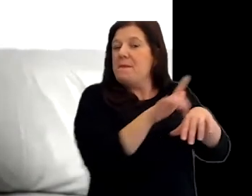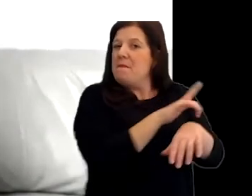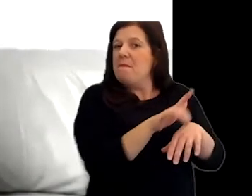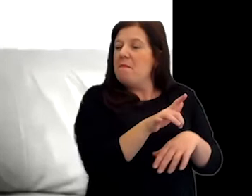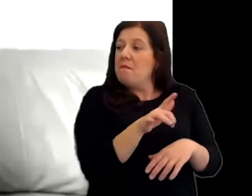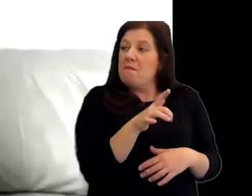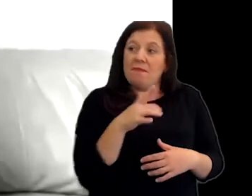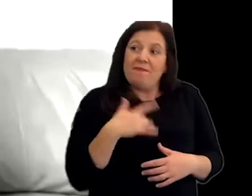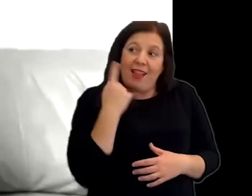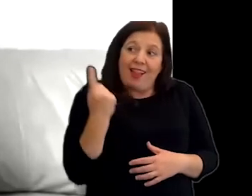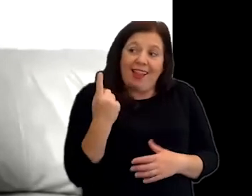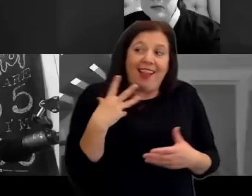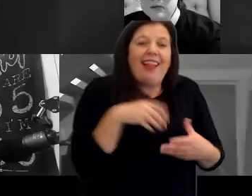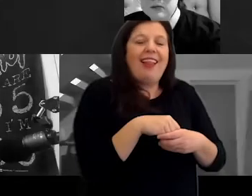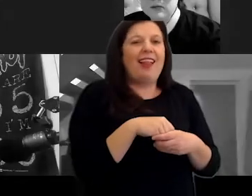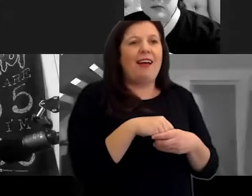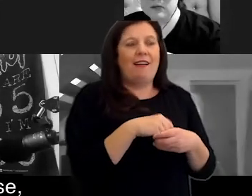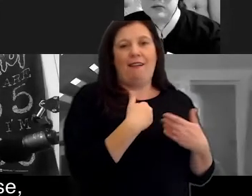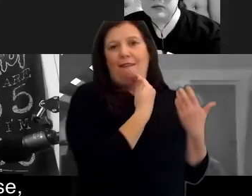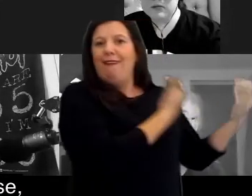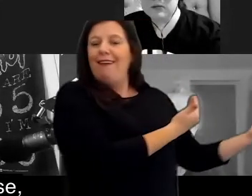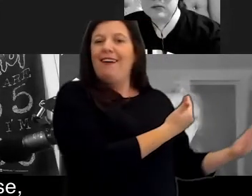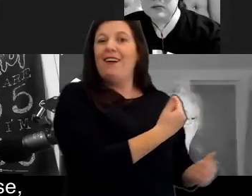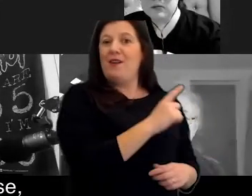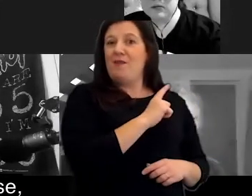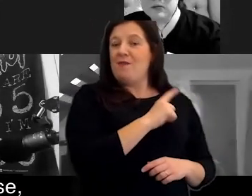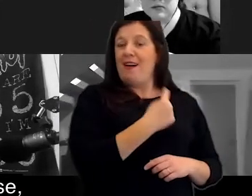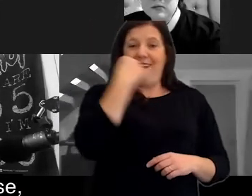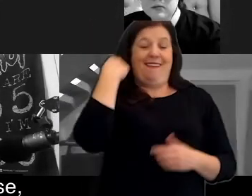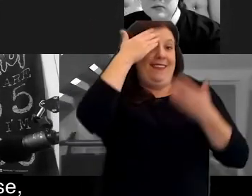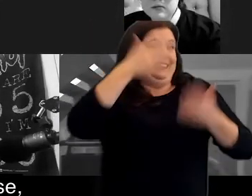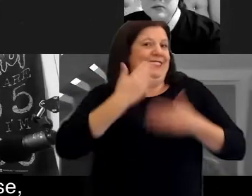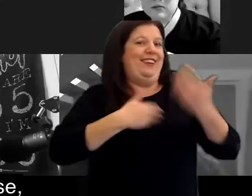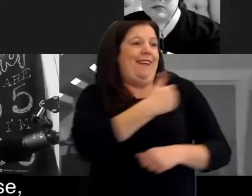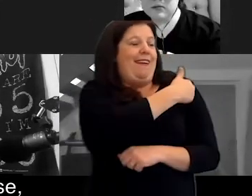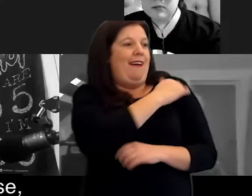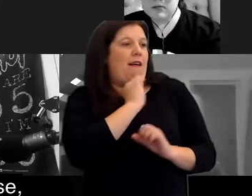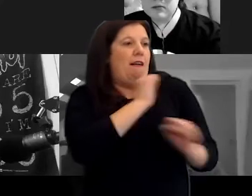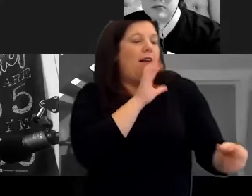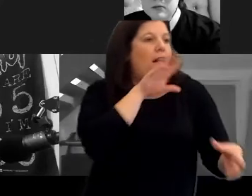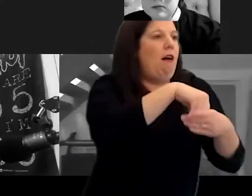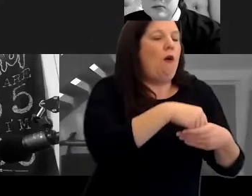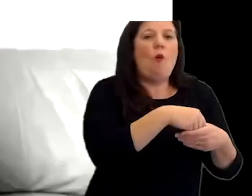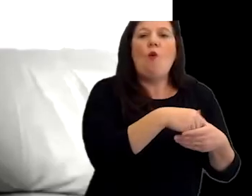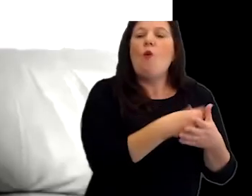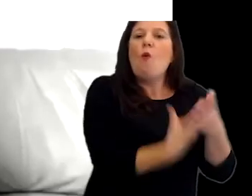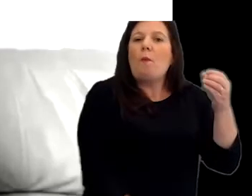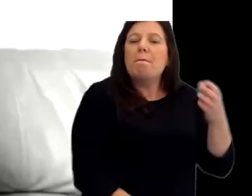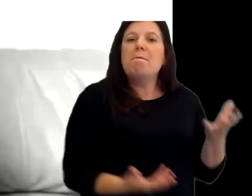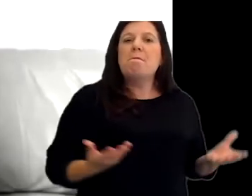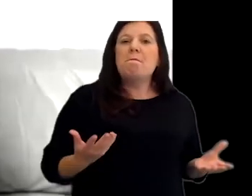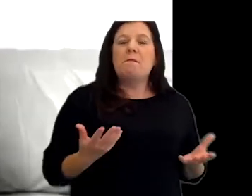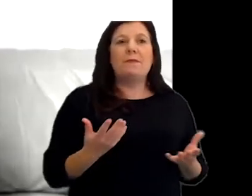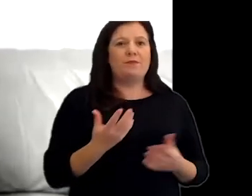what you thought. But yeah, I'll always be grateful because I needed it, if that makes sense, and needed that. There'll be times where